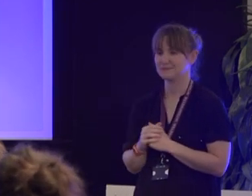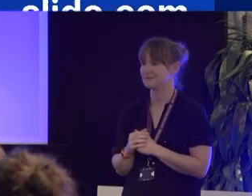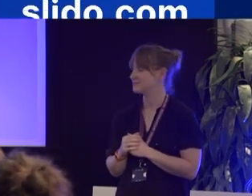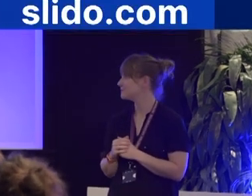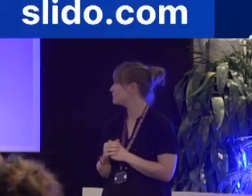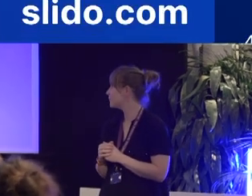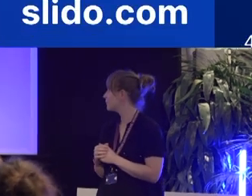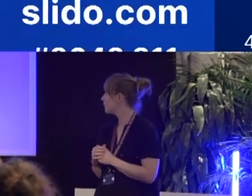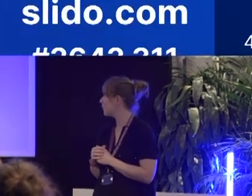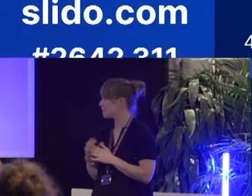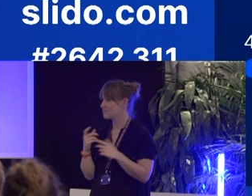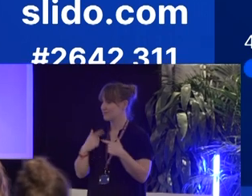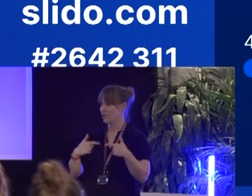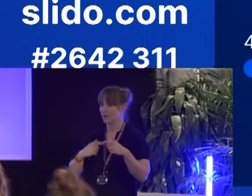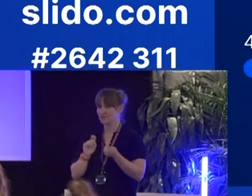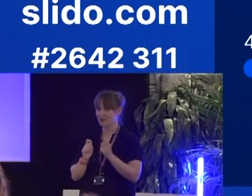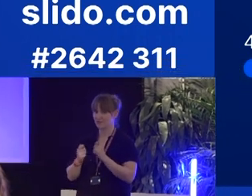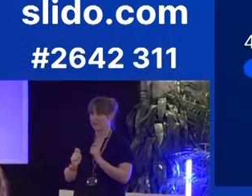Oh, wow, there's a lot happening, man.